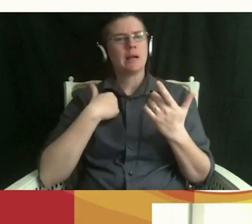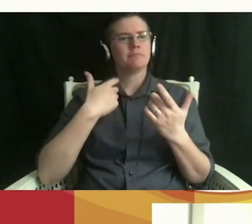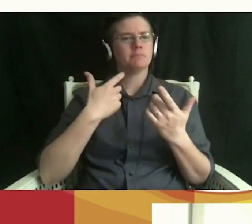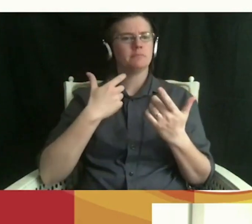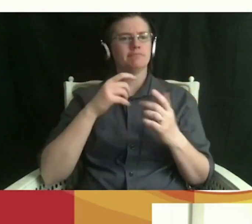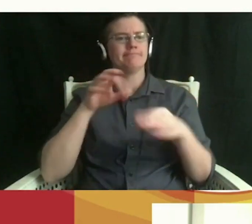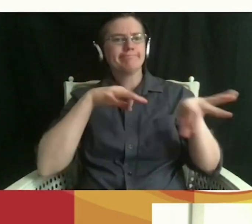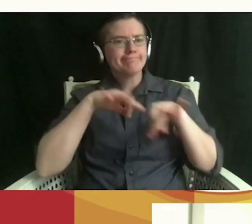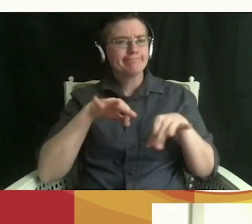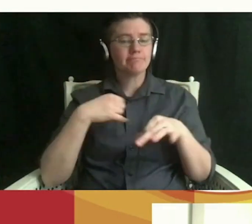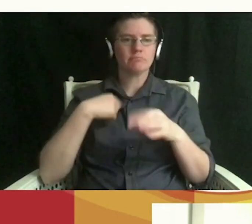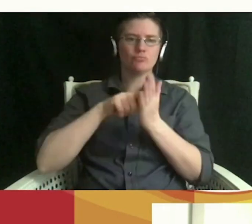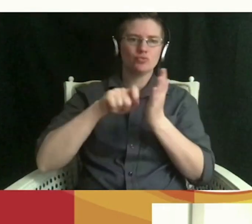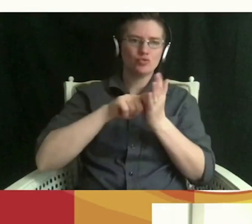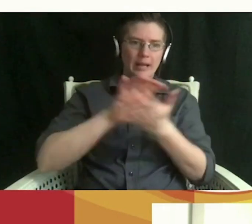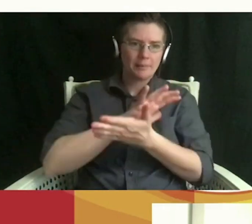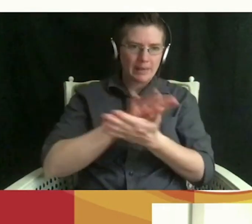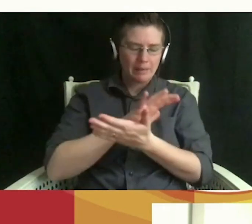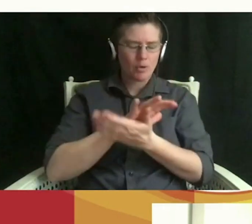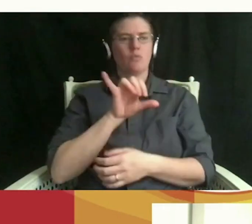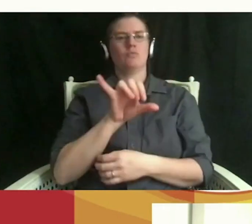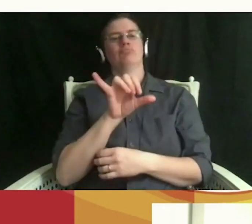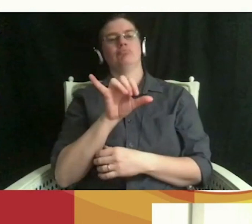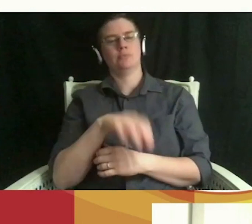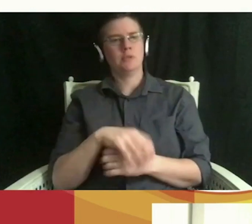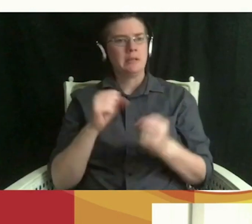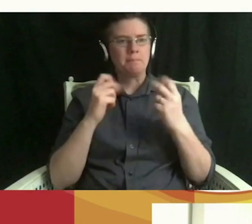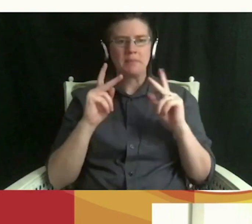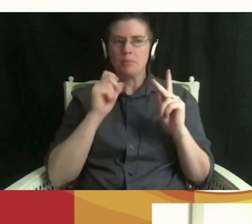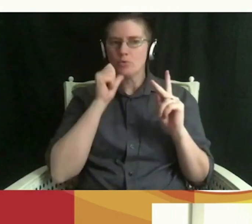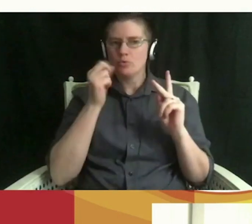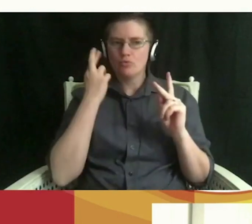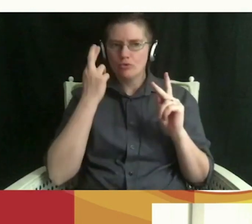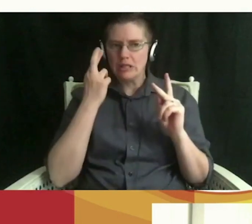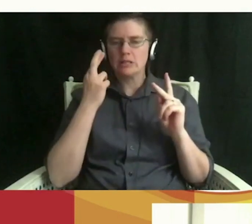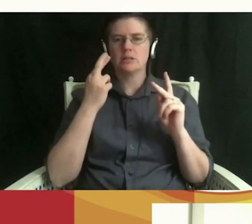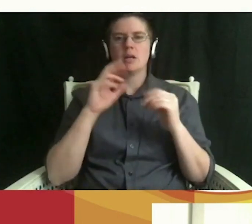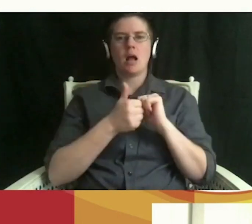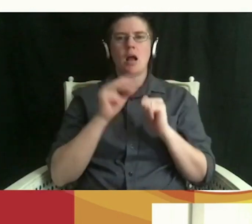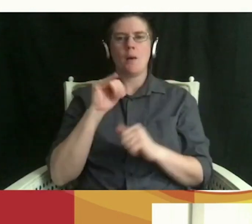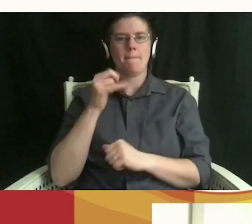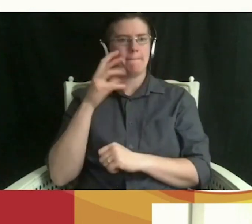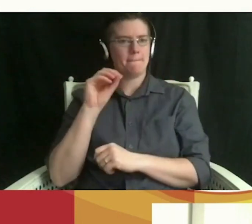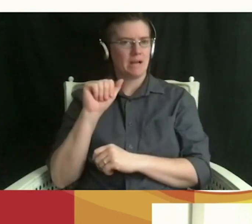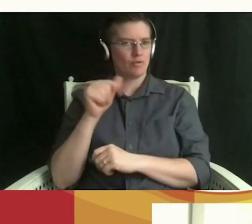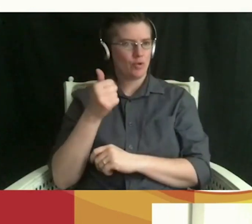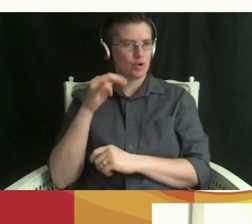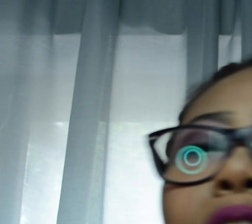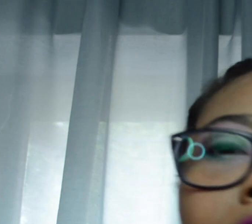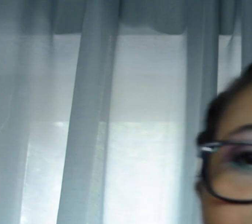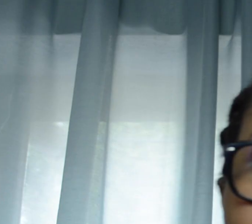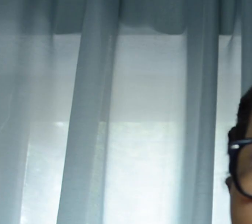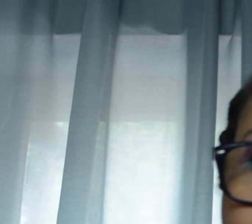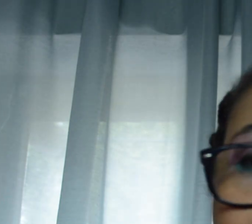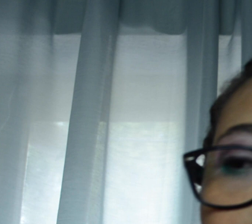is how like microaggressions can also be presented in actions, like, you know, when a Black man walks into an elevator and someone like